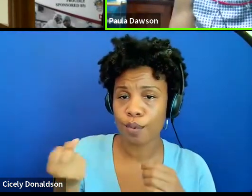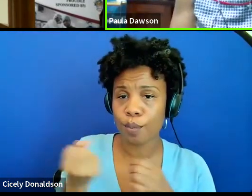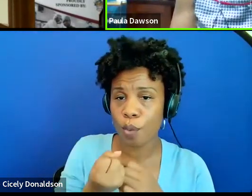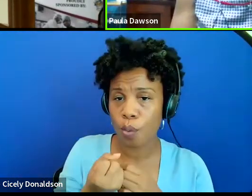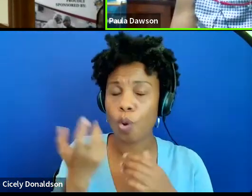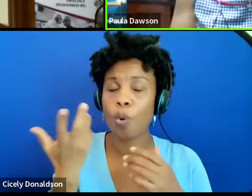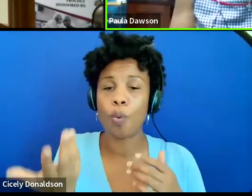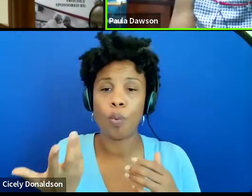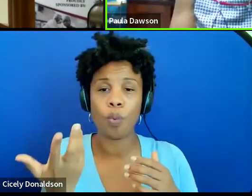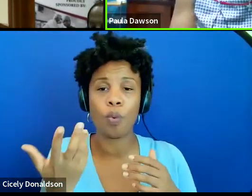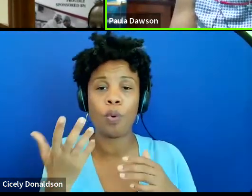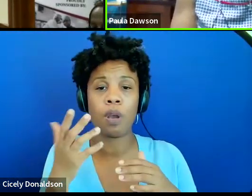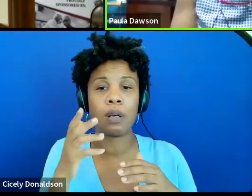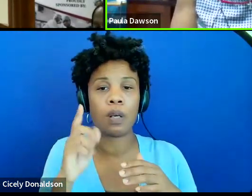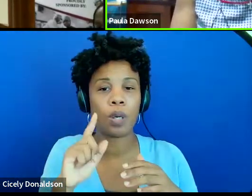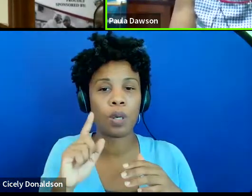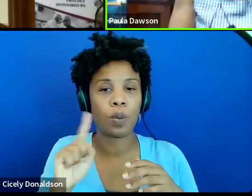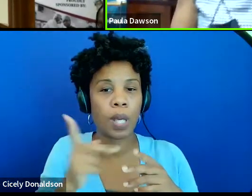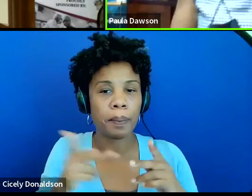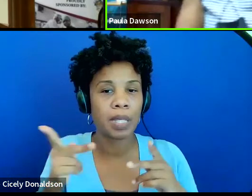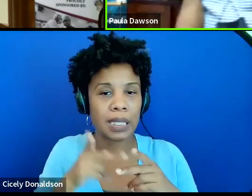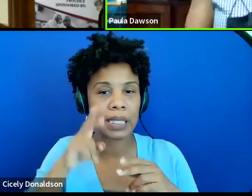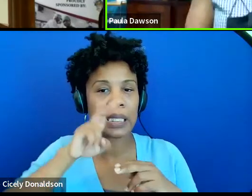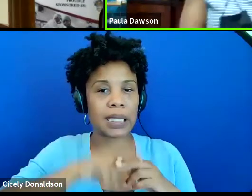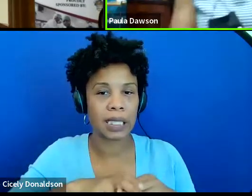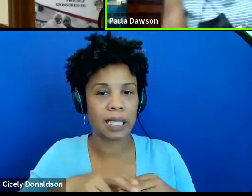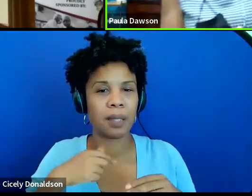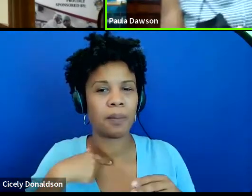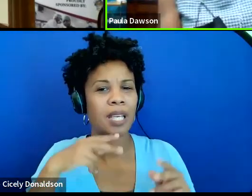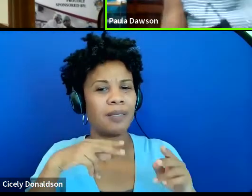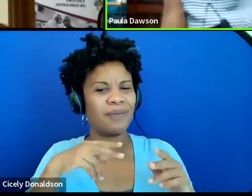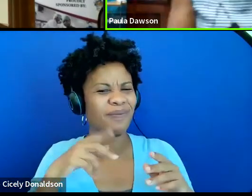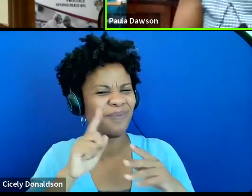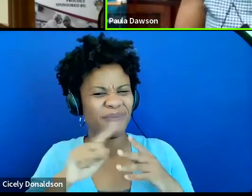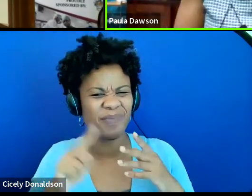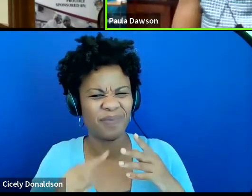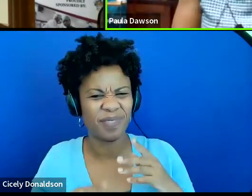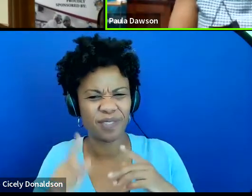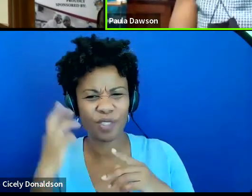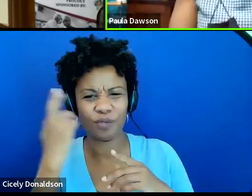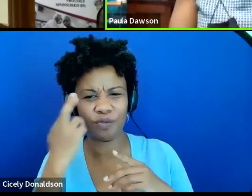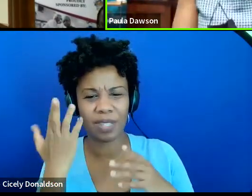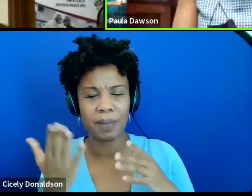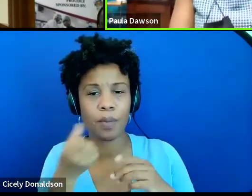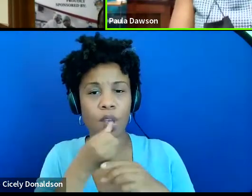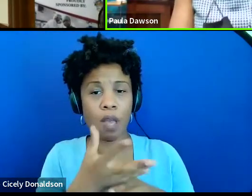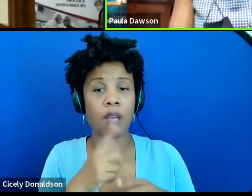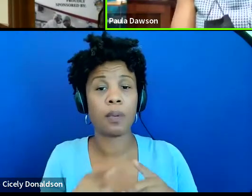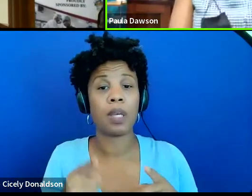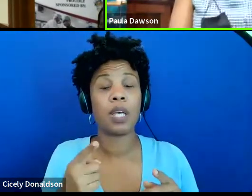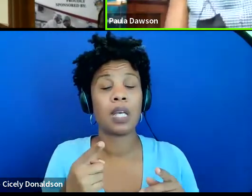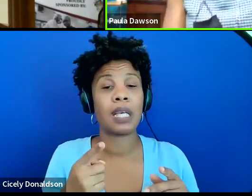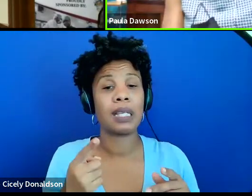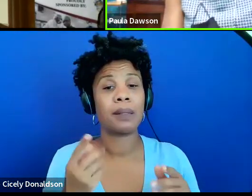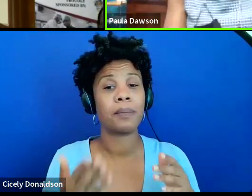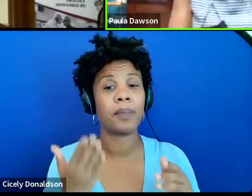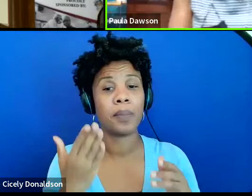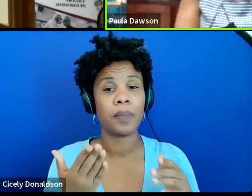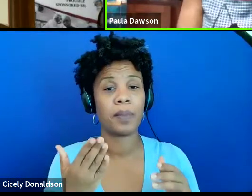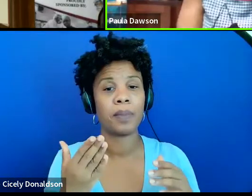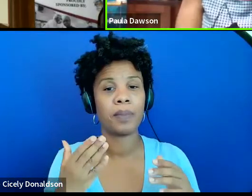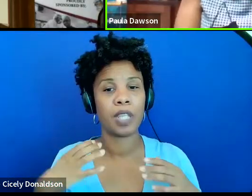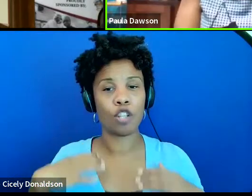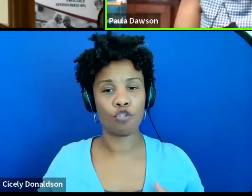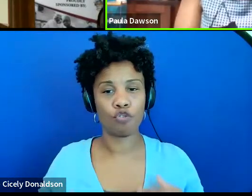so many different things, but it sounds like she has weak trunk control. And so when she's in the chair, she's fine because she can balance from